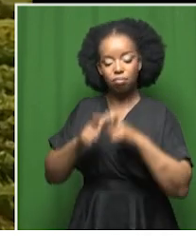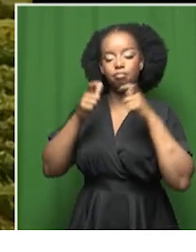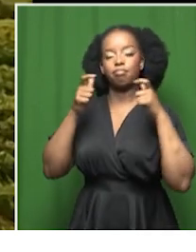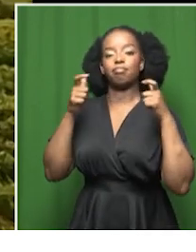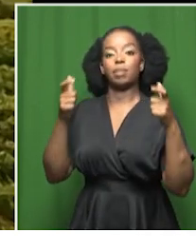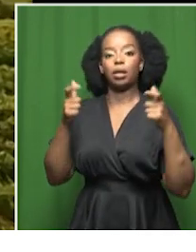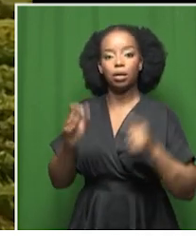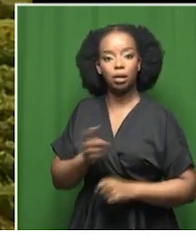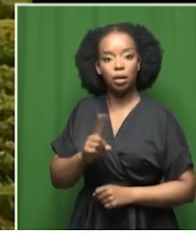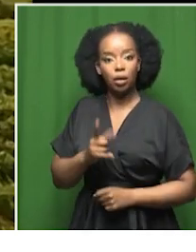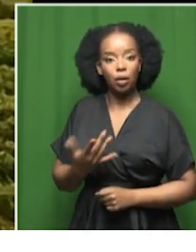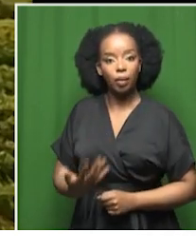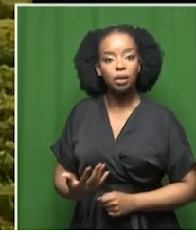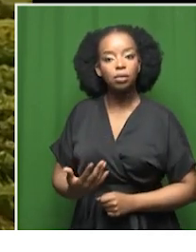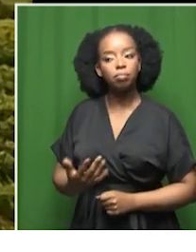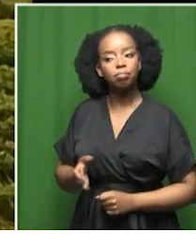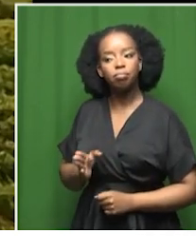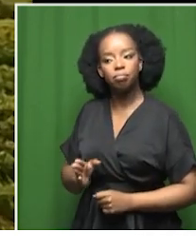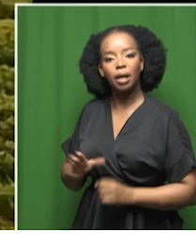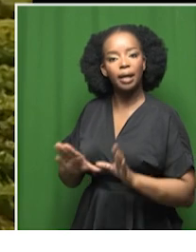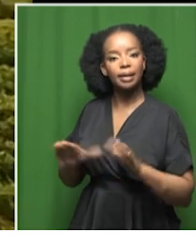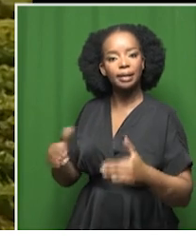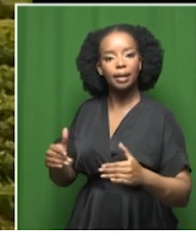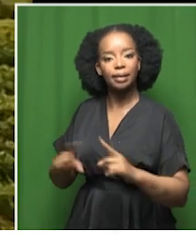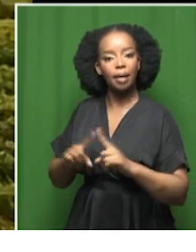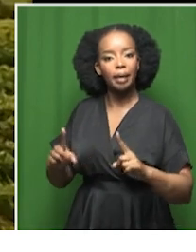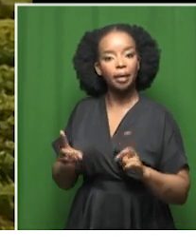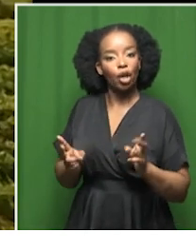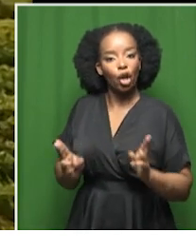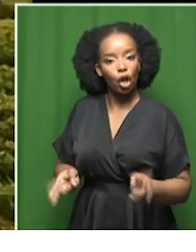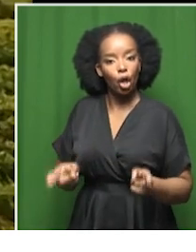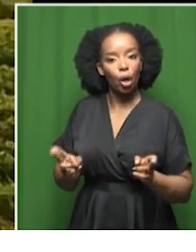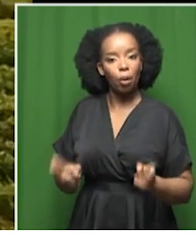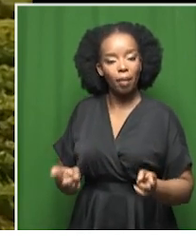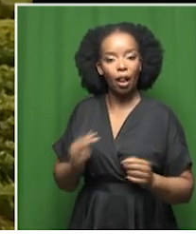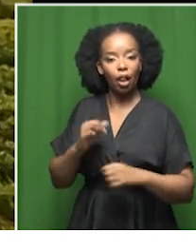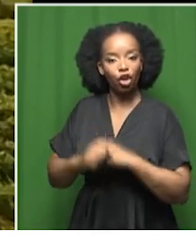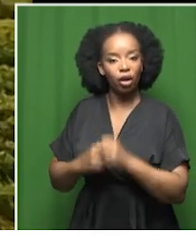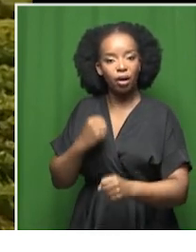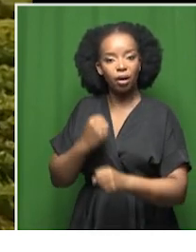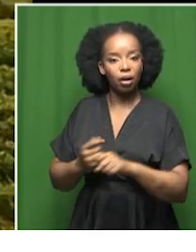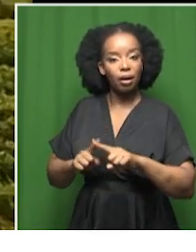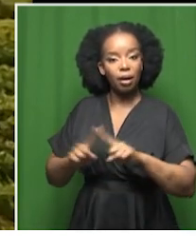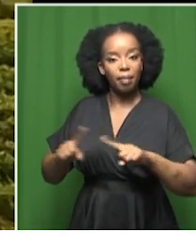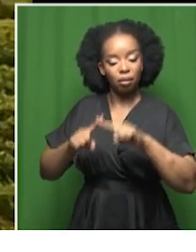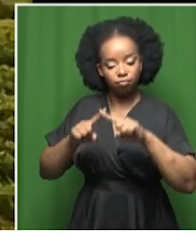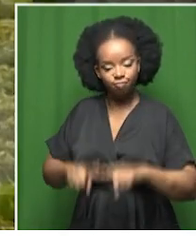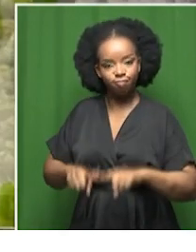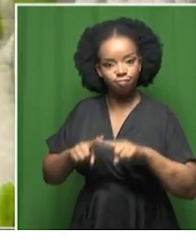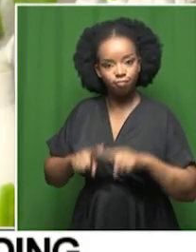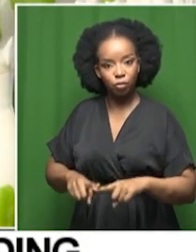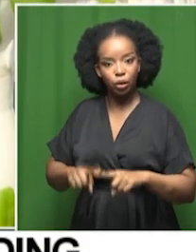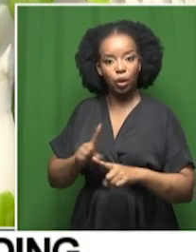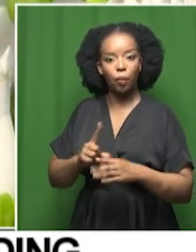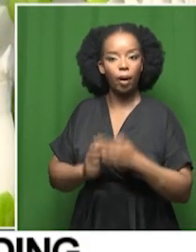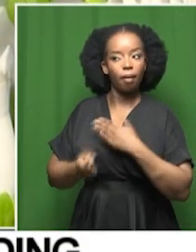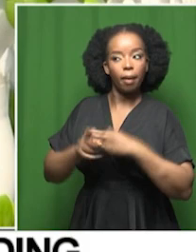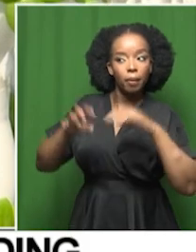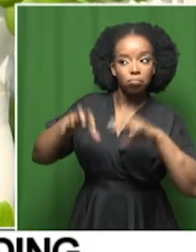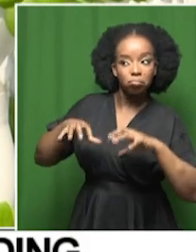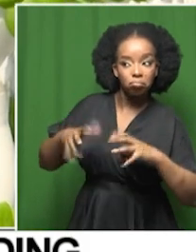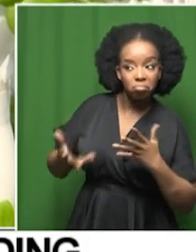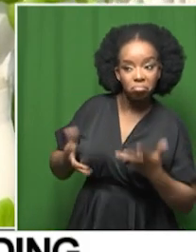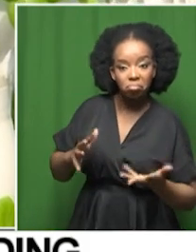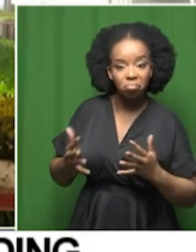in the irrigation sector. So typically on a normal year, but of course it depends on whether on what the rainfall does, but on a typical year, about